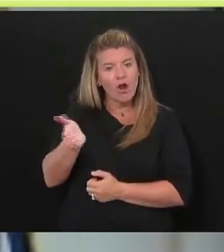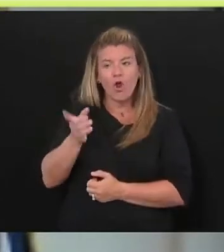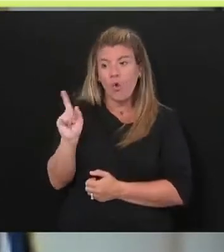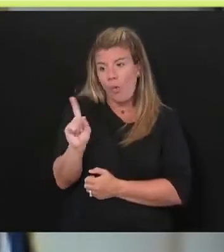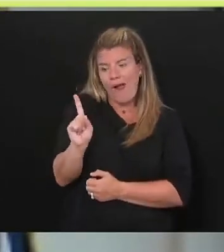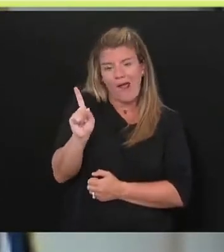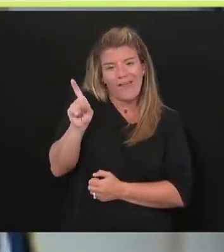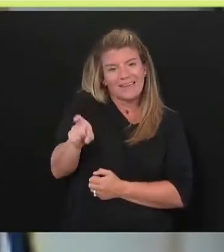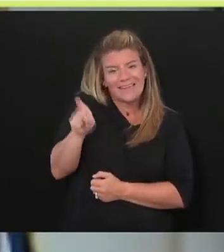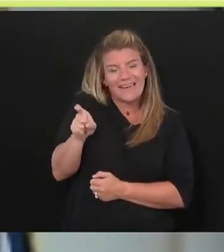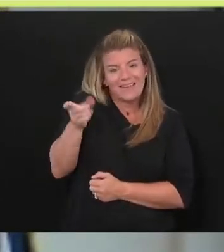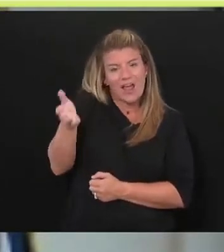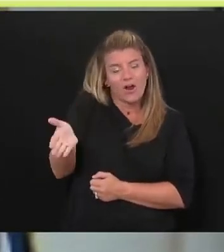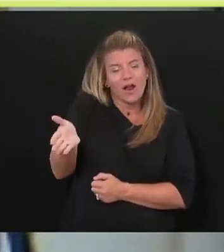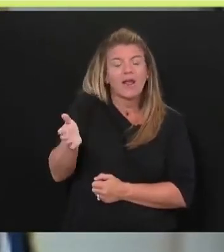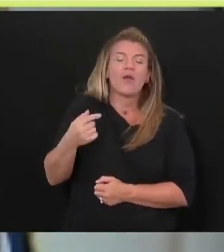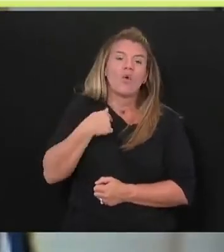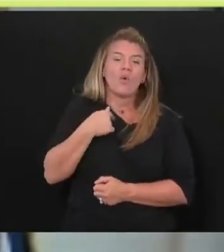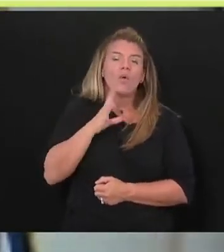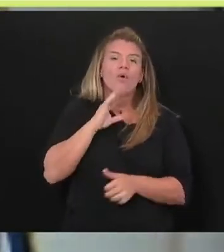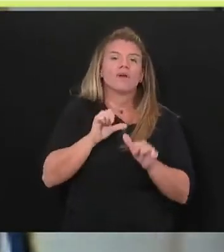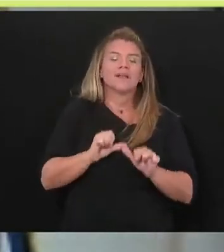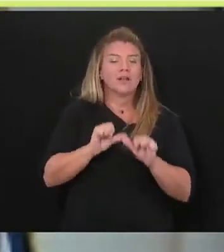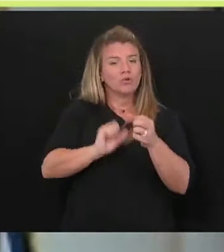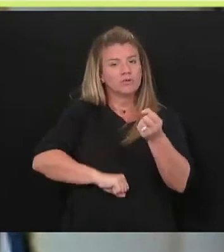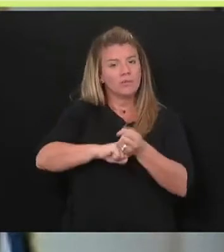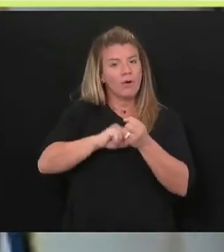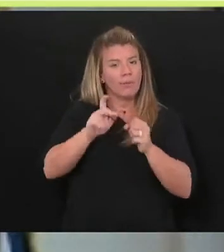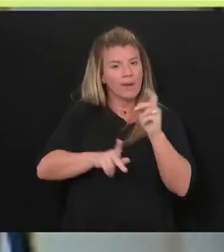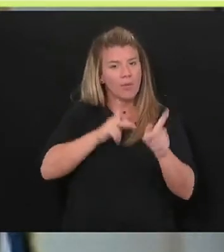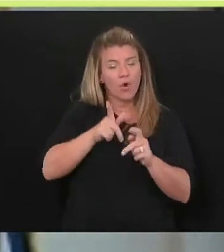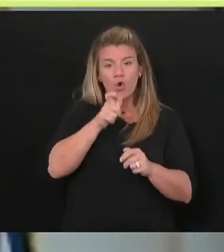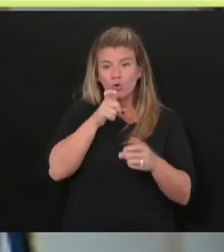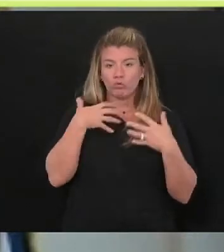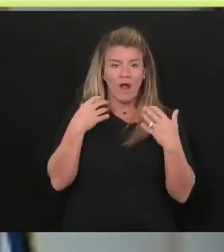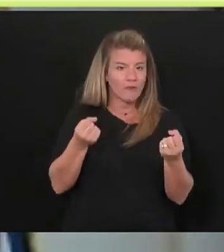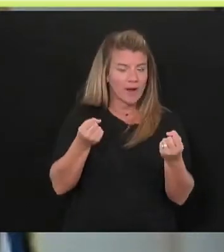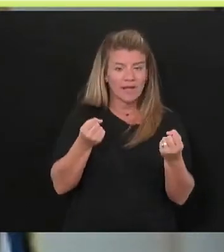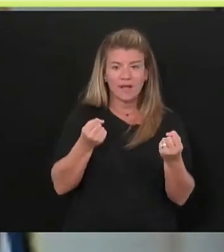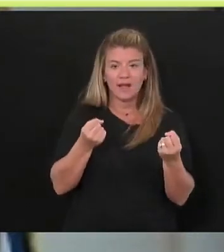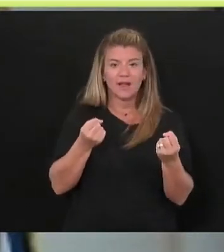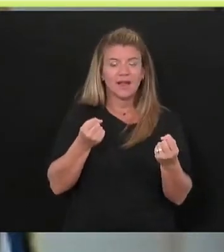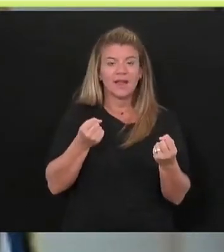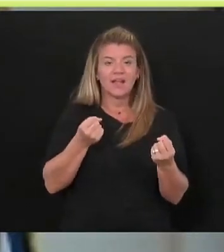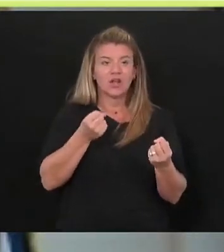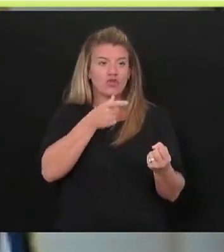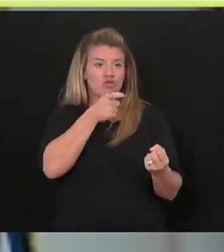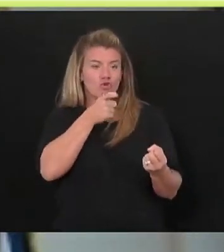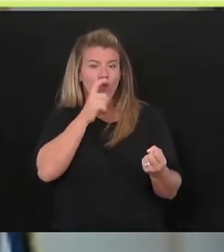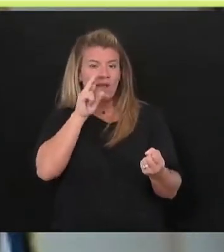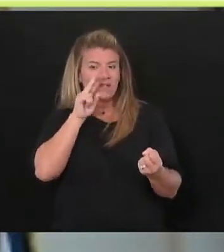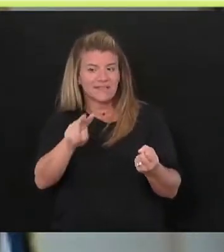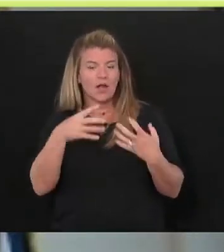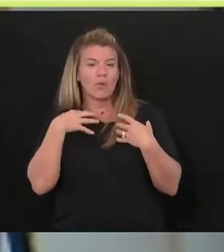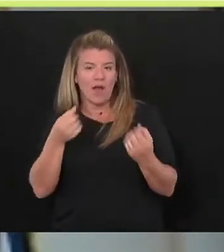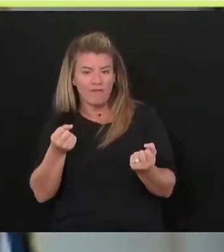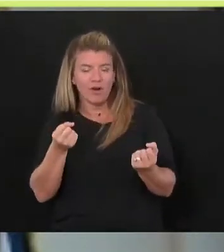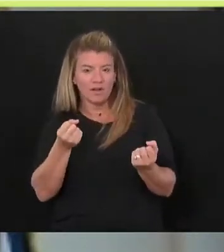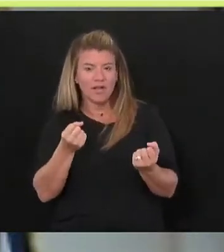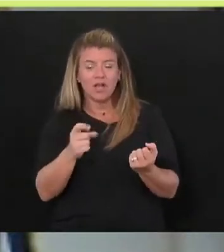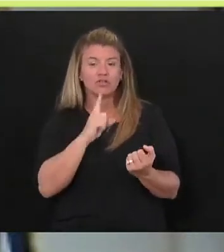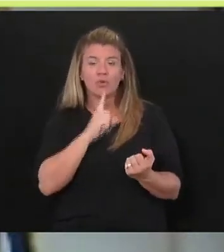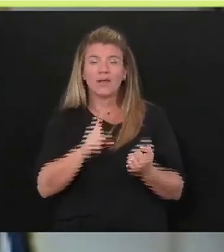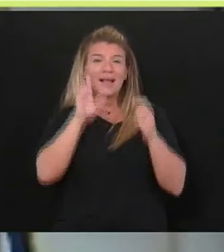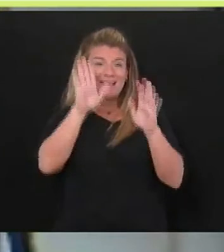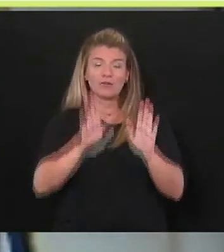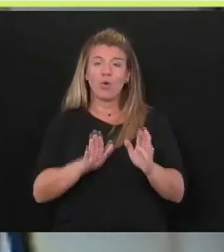needed, and that we continue to support people who are in recovery or who we can get into recovery. So it's a